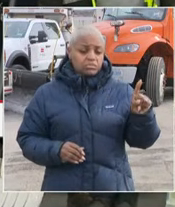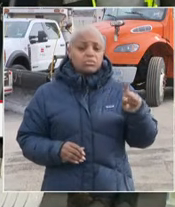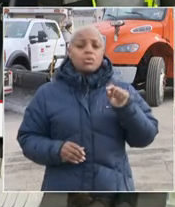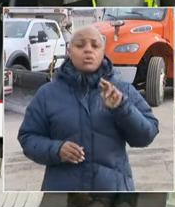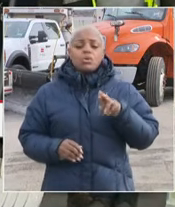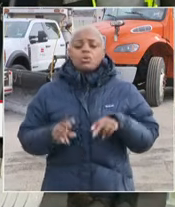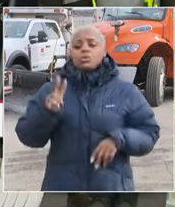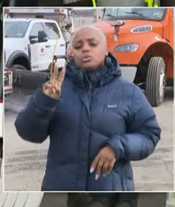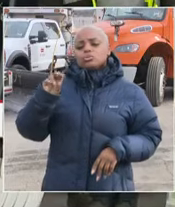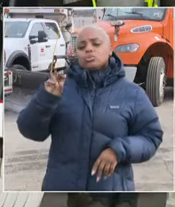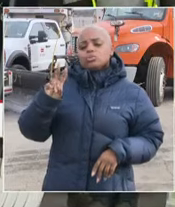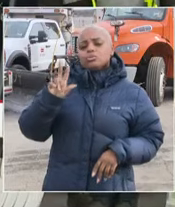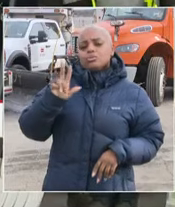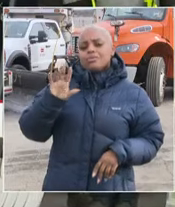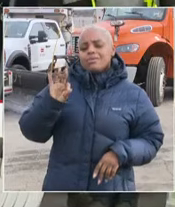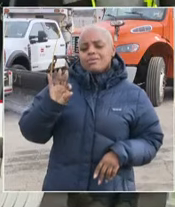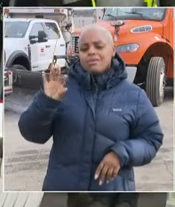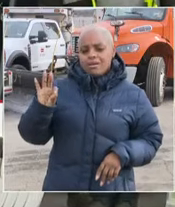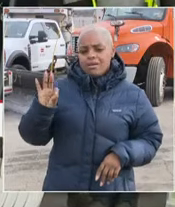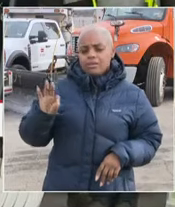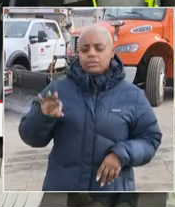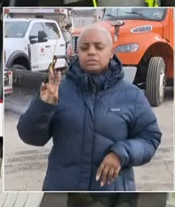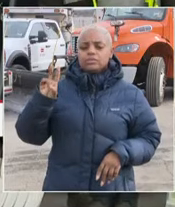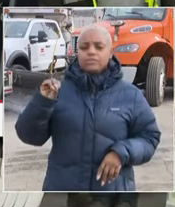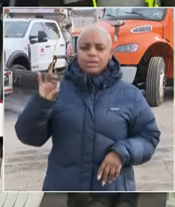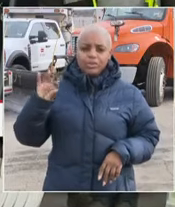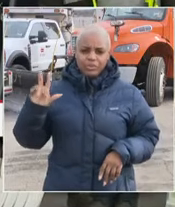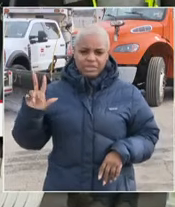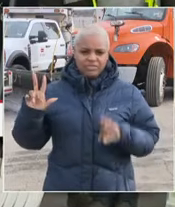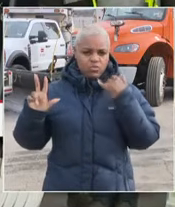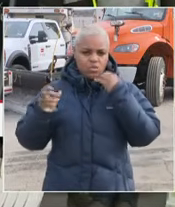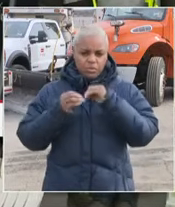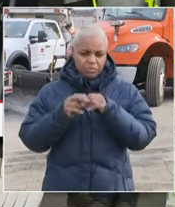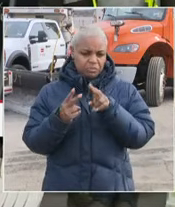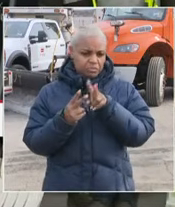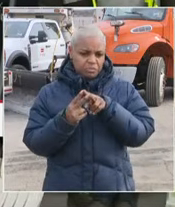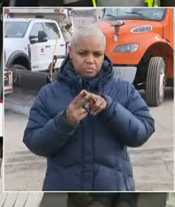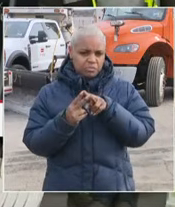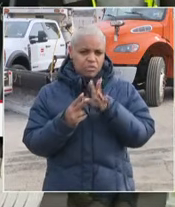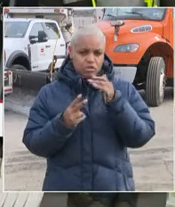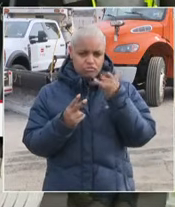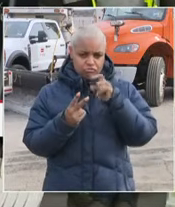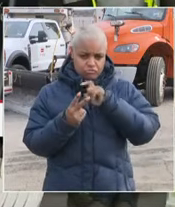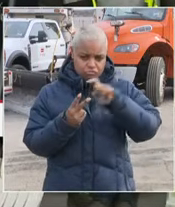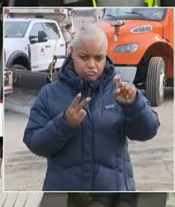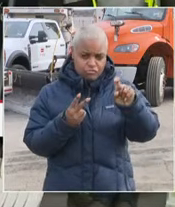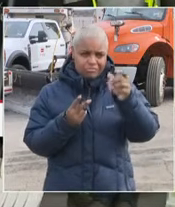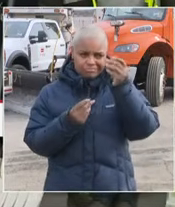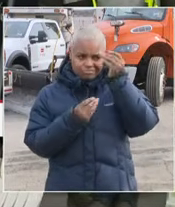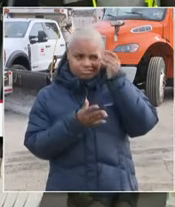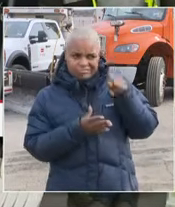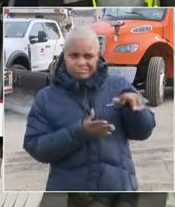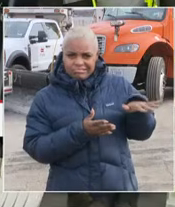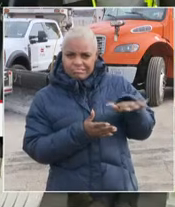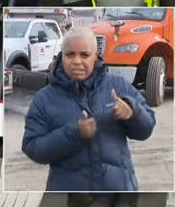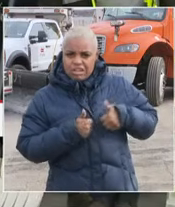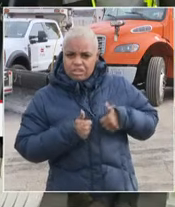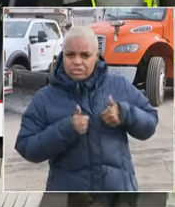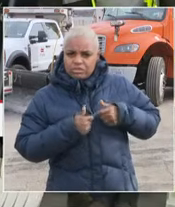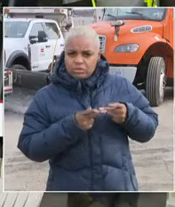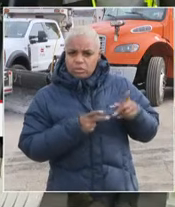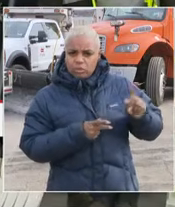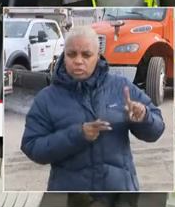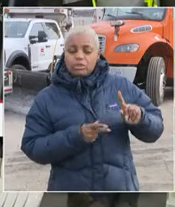202-399-7093. We have shelter space available for everyone who needs it. We also want you to